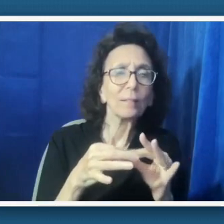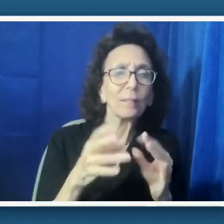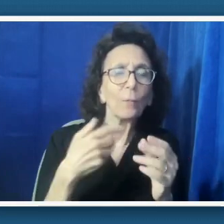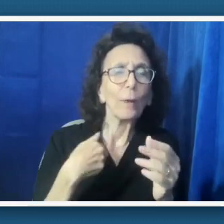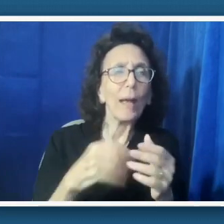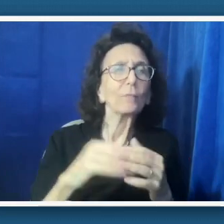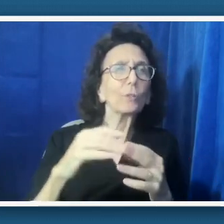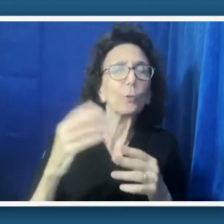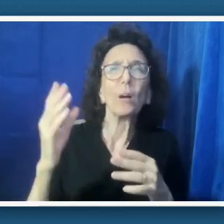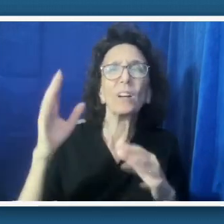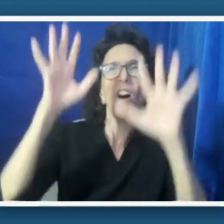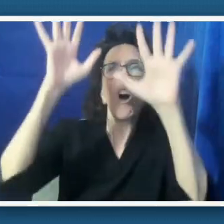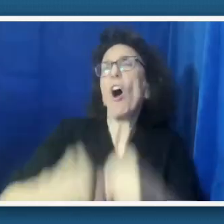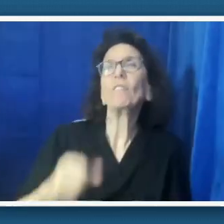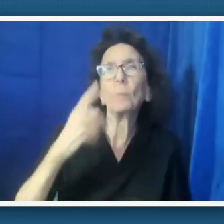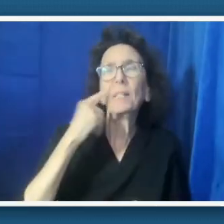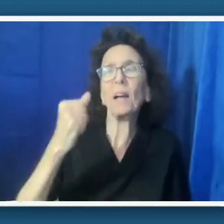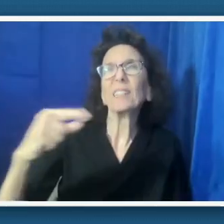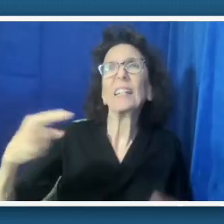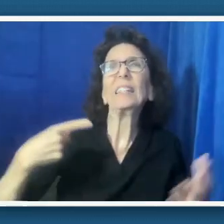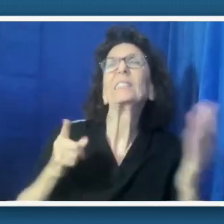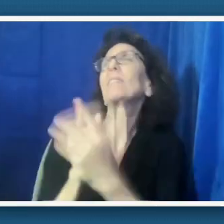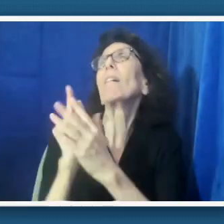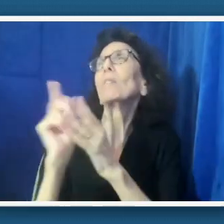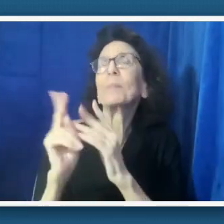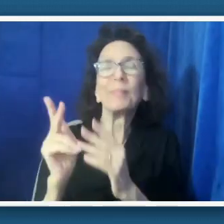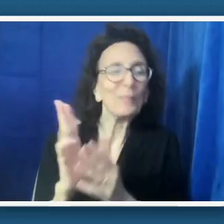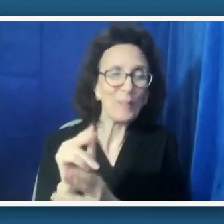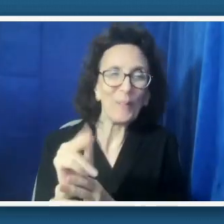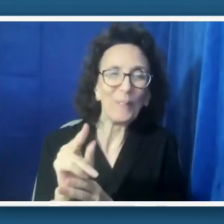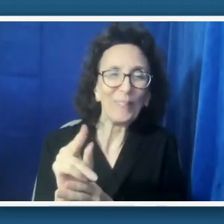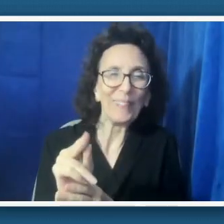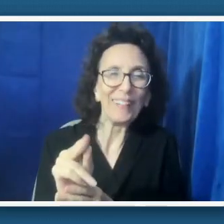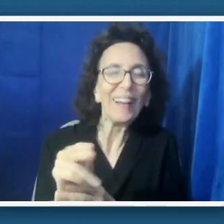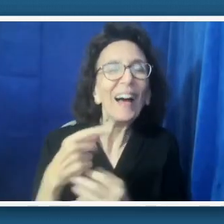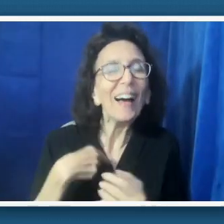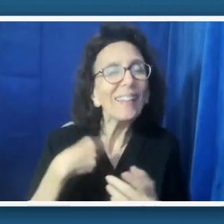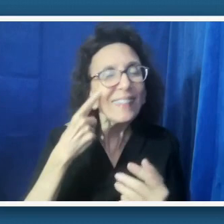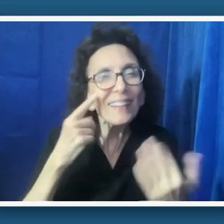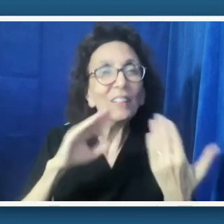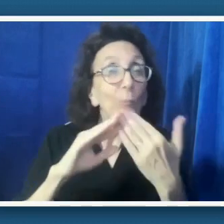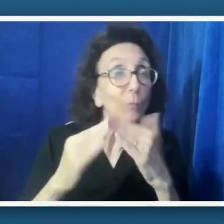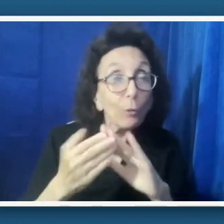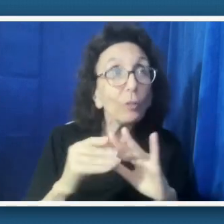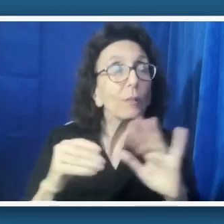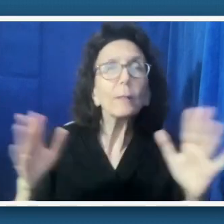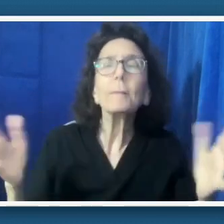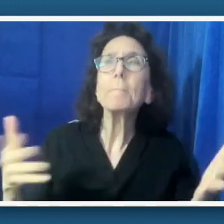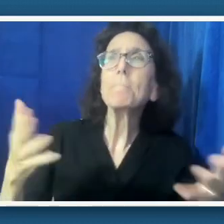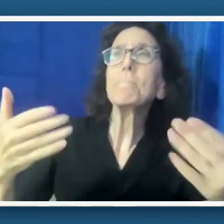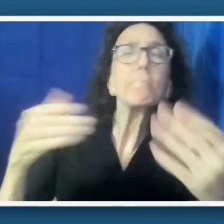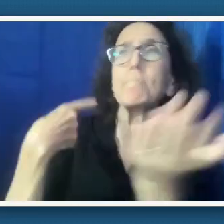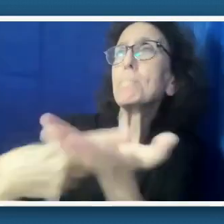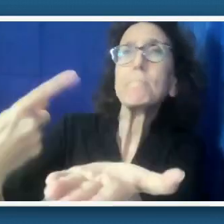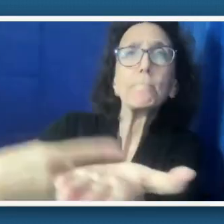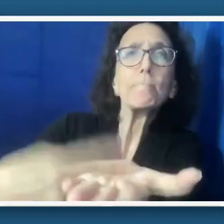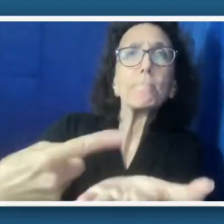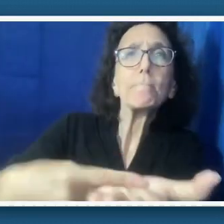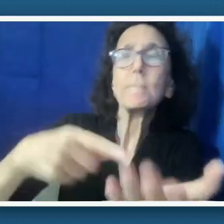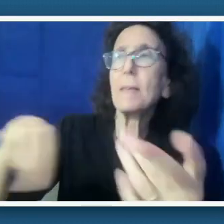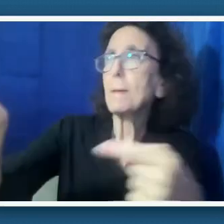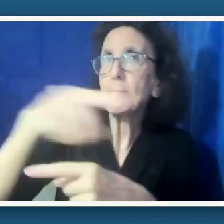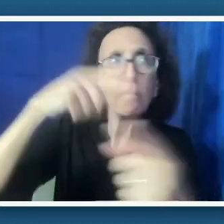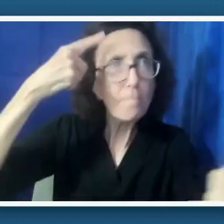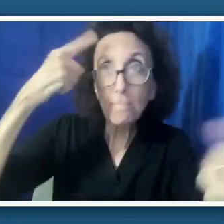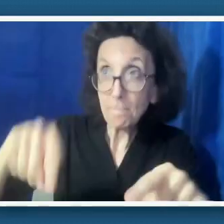too offensive. Right. I think it's more common for, you know, the community to get involved and there to be a sort of coming to consensus of, you know,